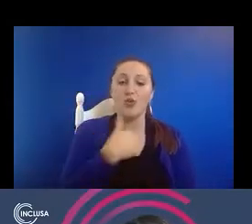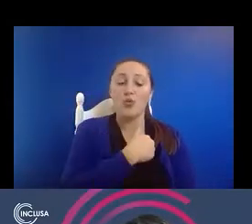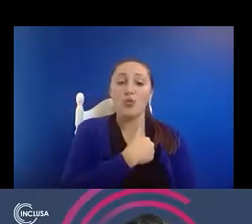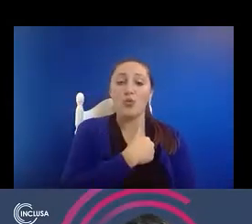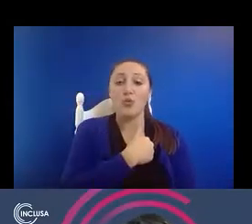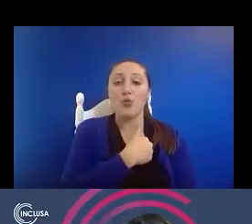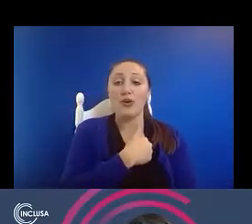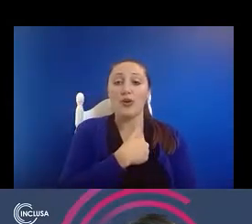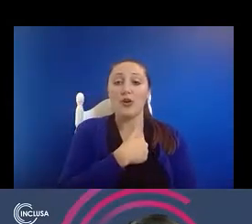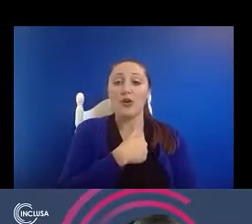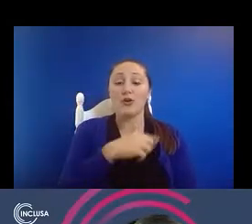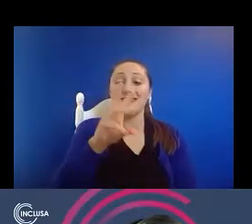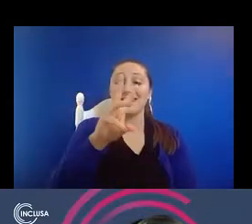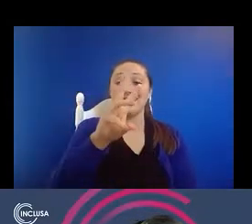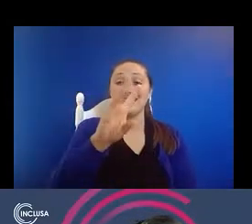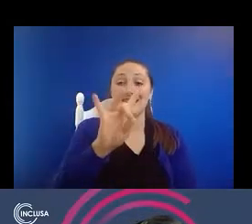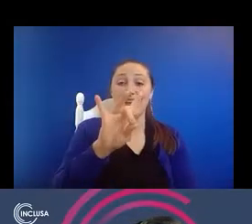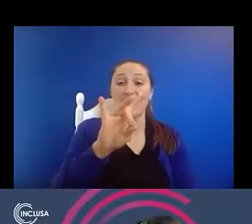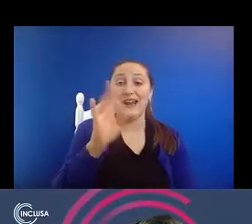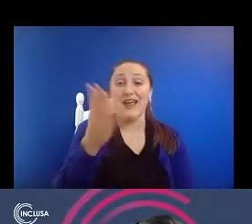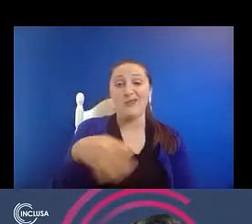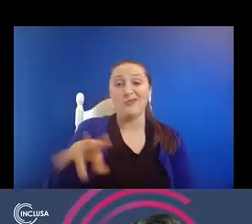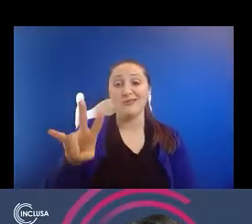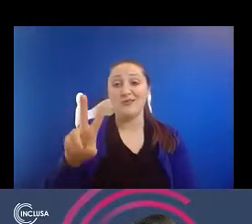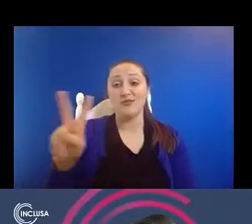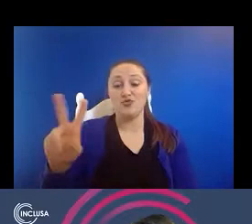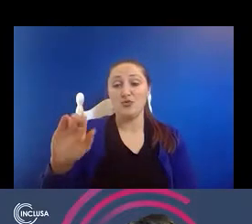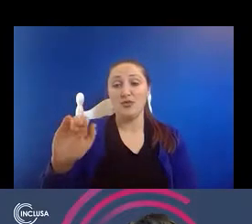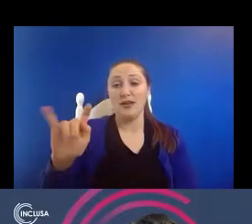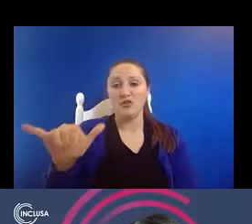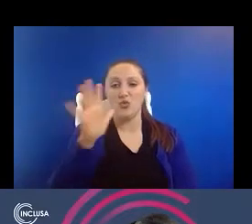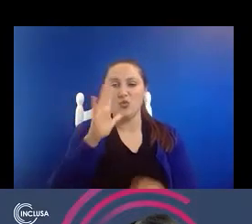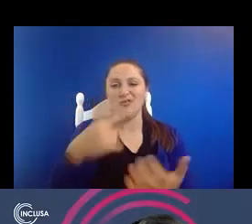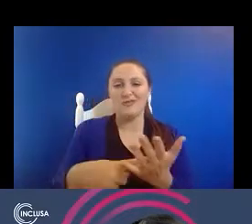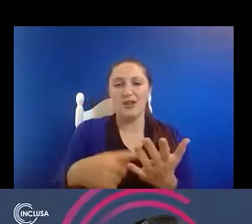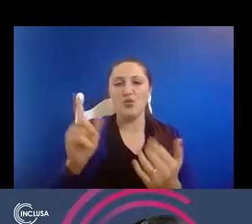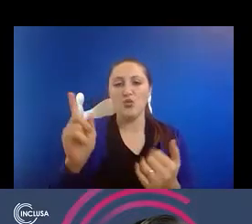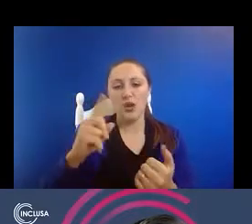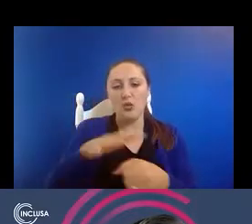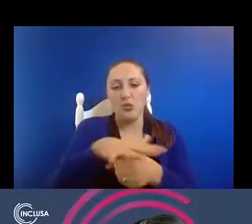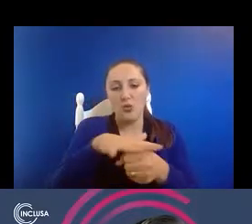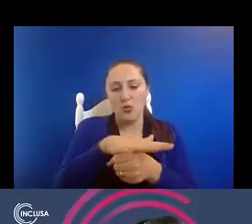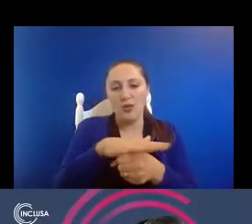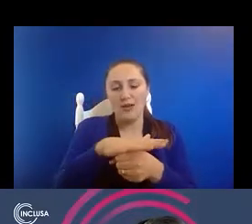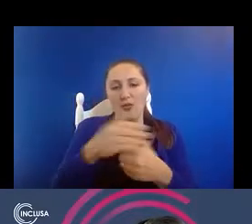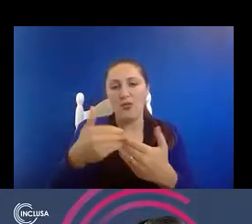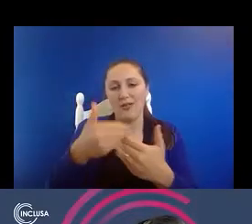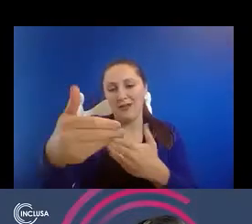72 counties, and I'll touch base on where we're actually located and where we're not located on the next slide.